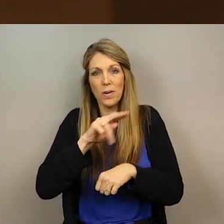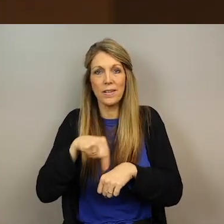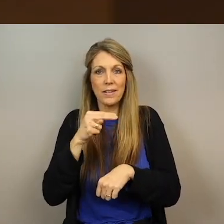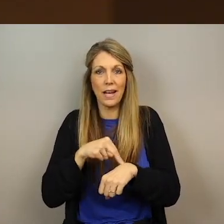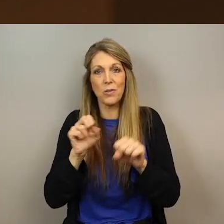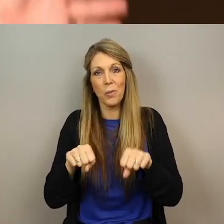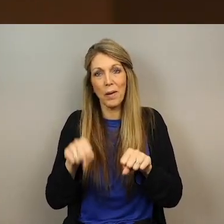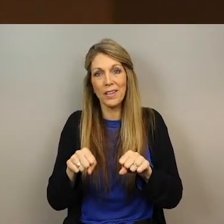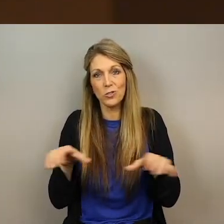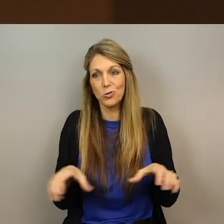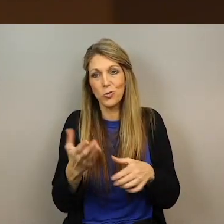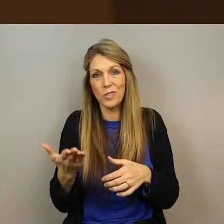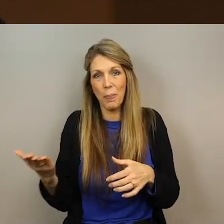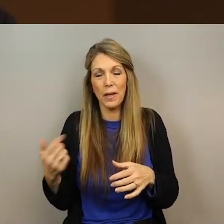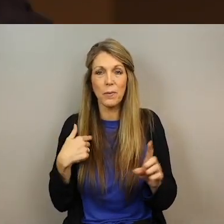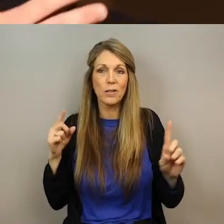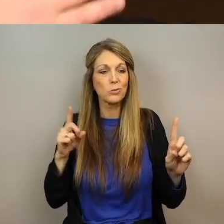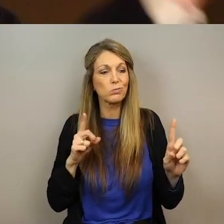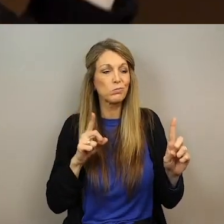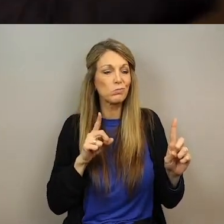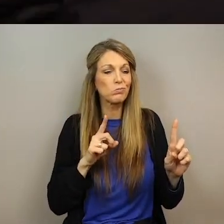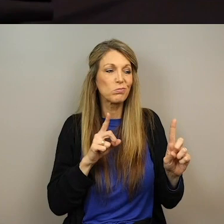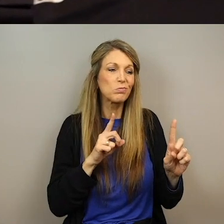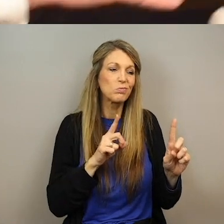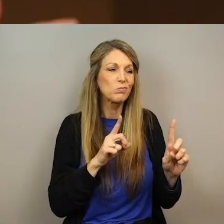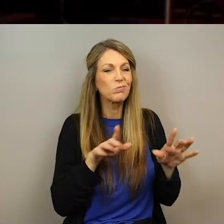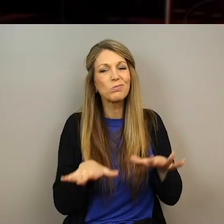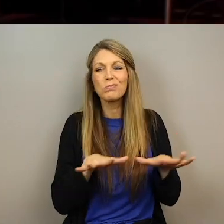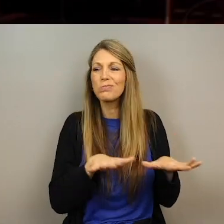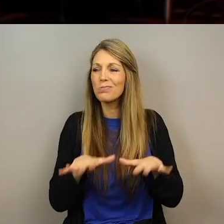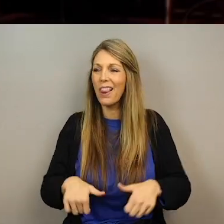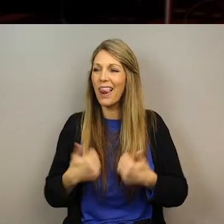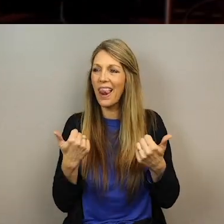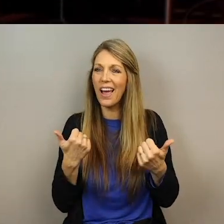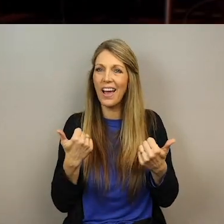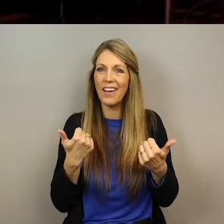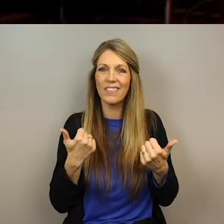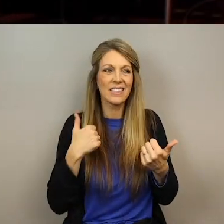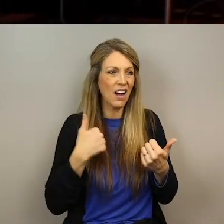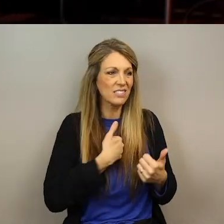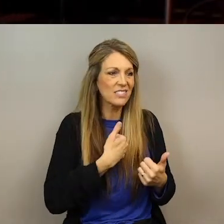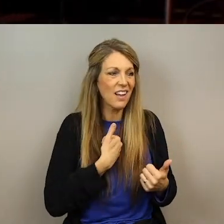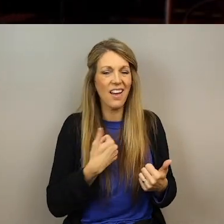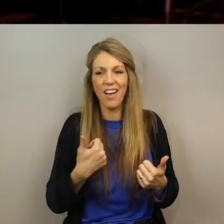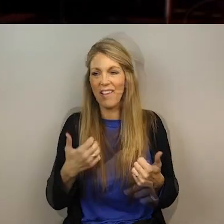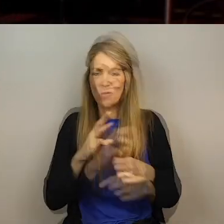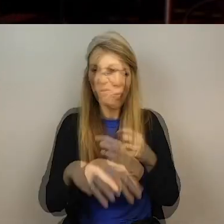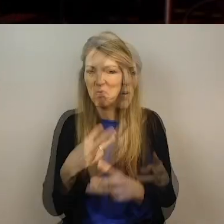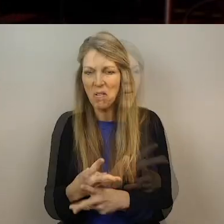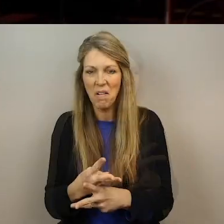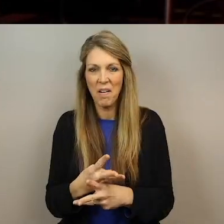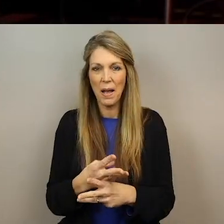natural abilities to do certain things. But we're just walking casually along in life, pursuing nothing, pursuing ourselves, pursuing the